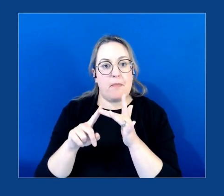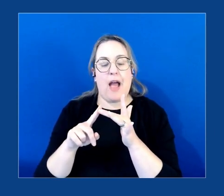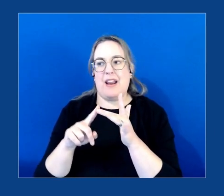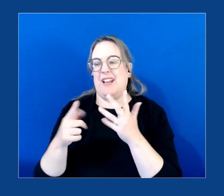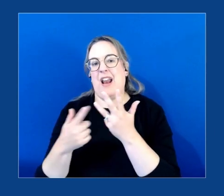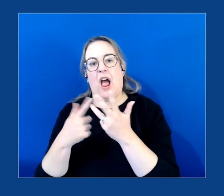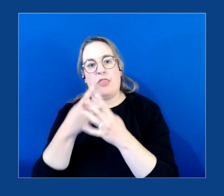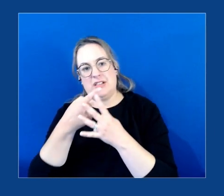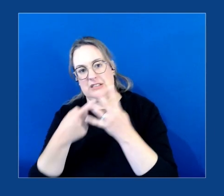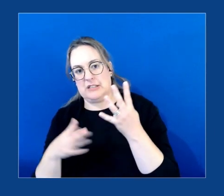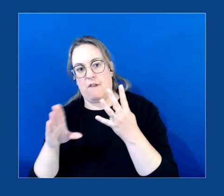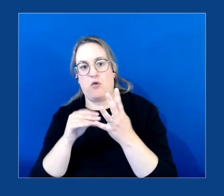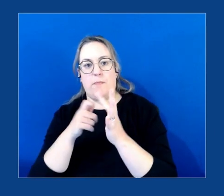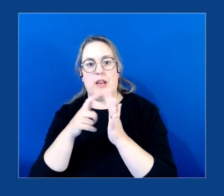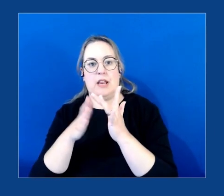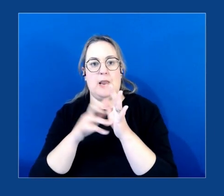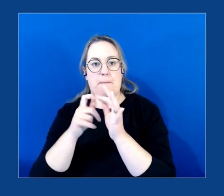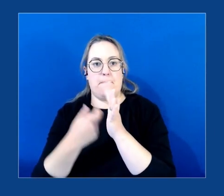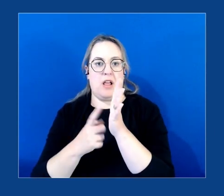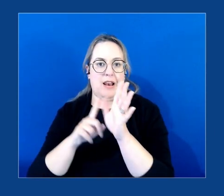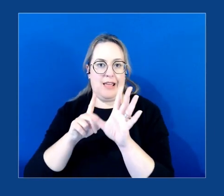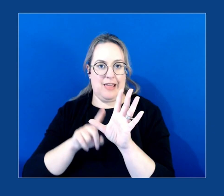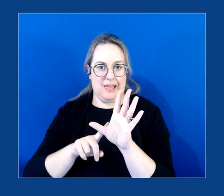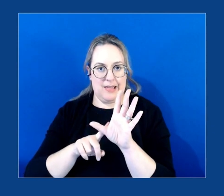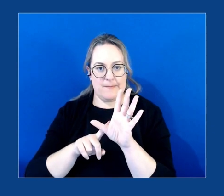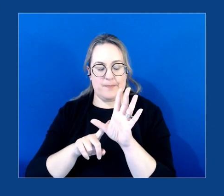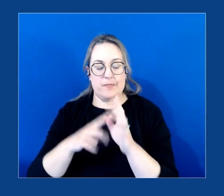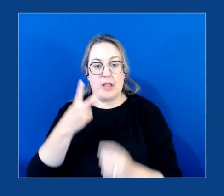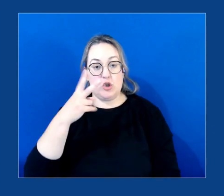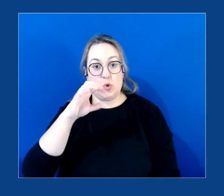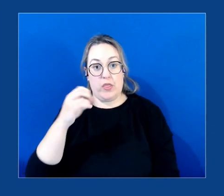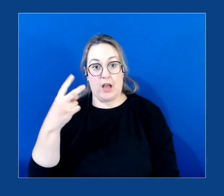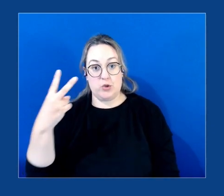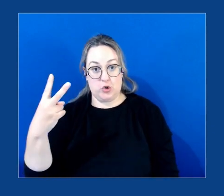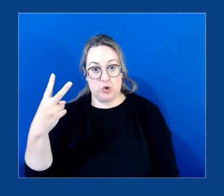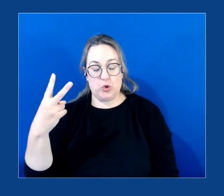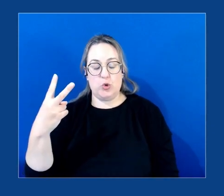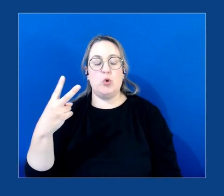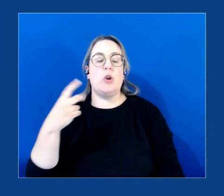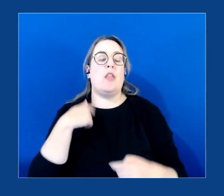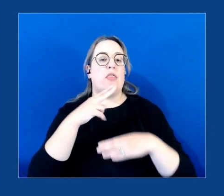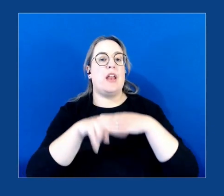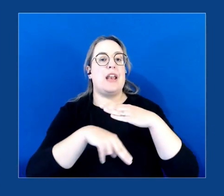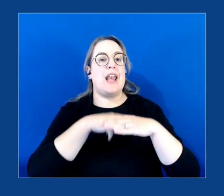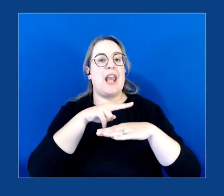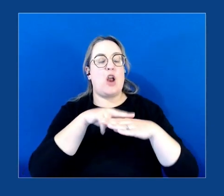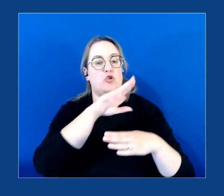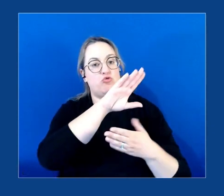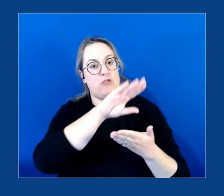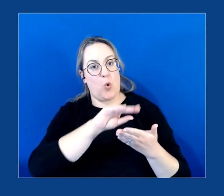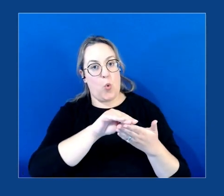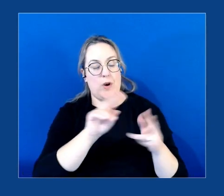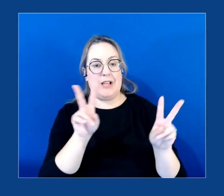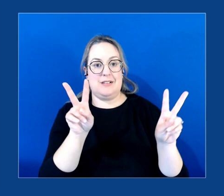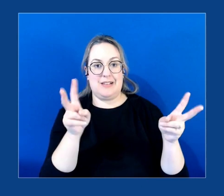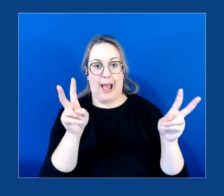others. In 2002, the National Recording Project statement on Indigenous performance that Marcia read for